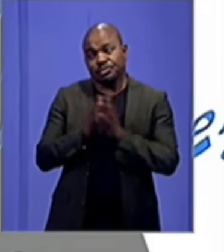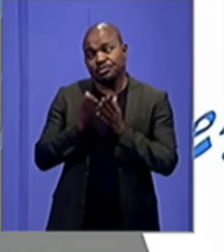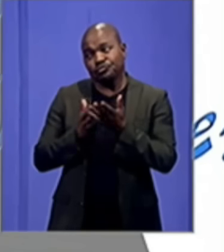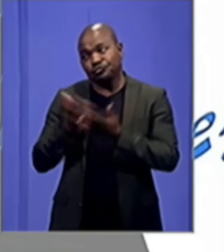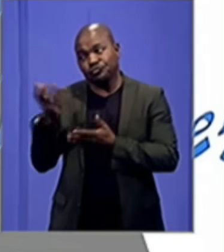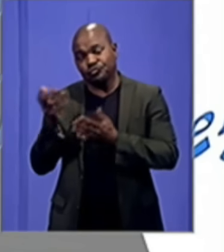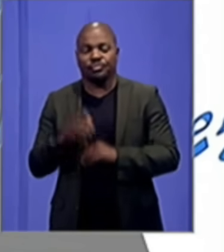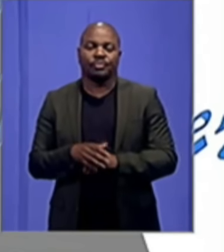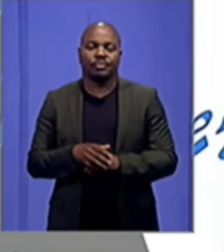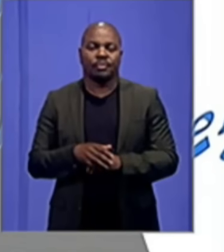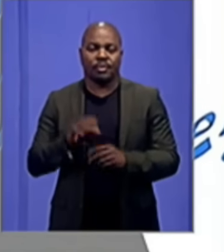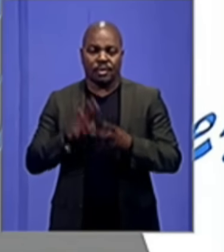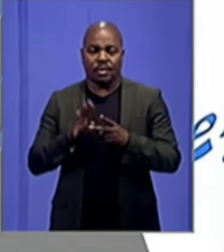then